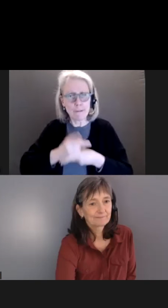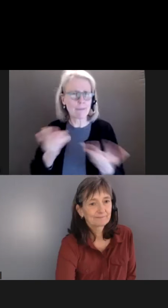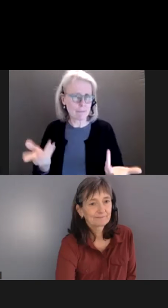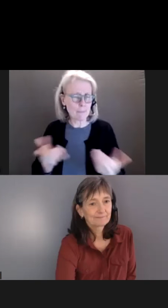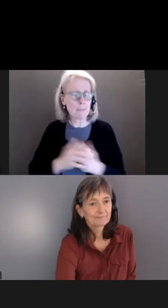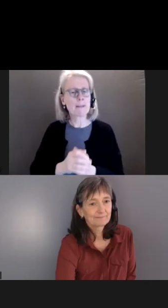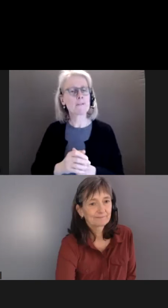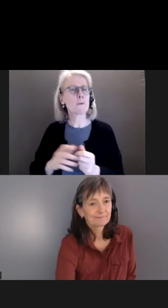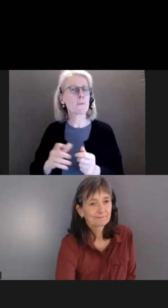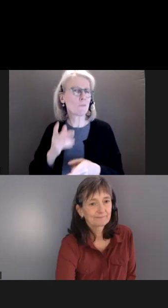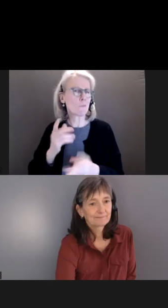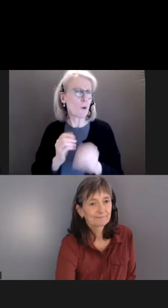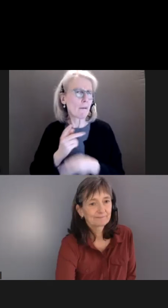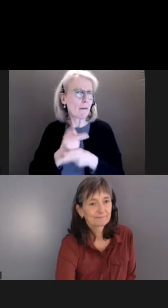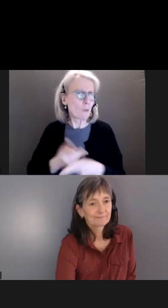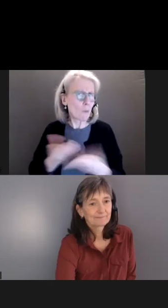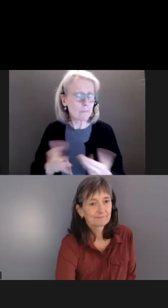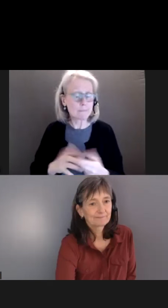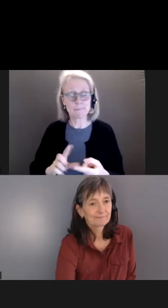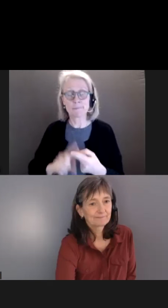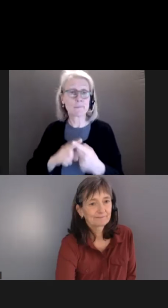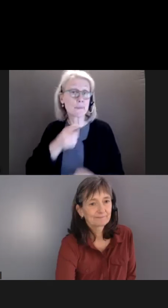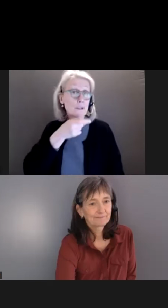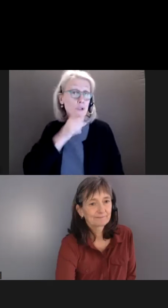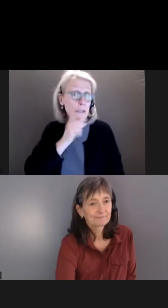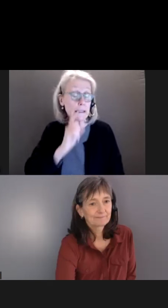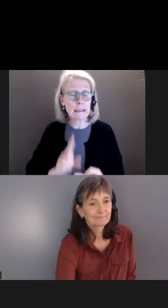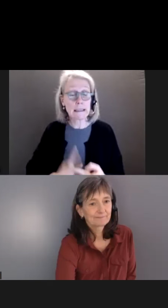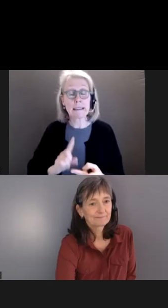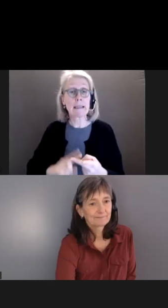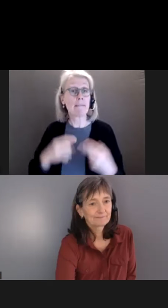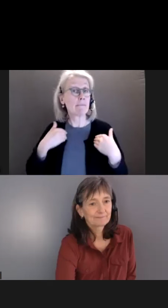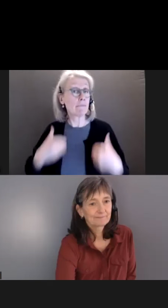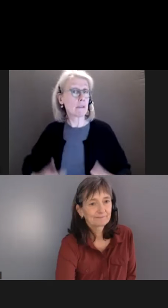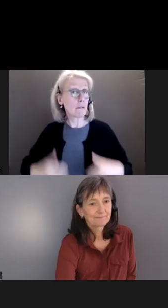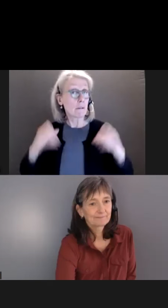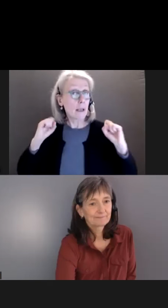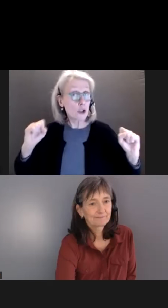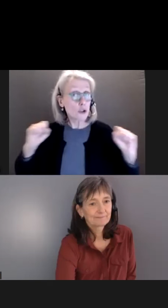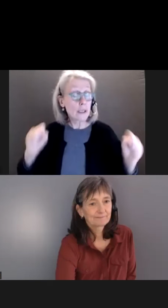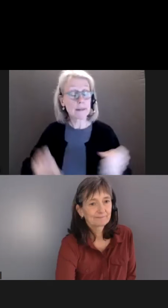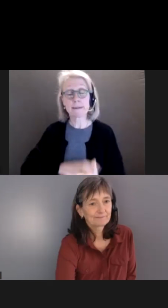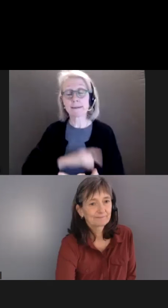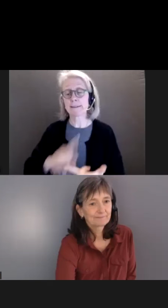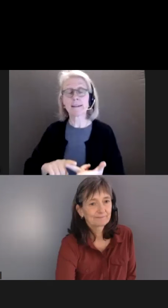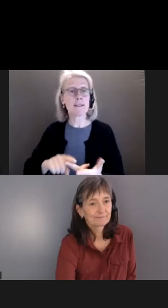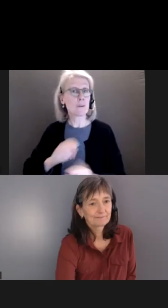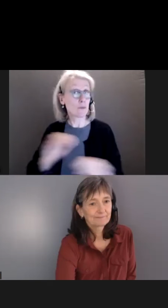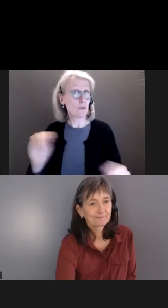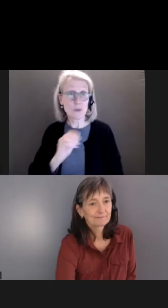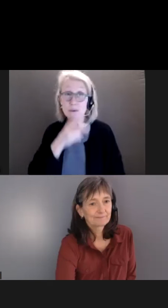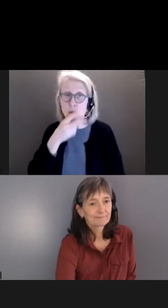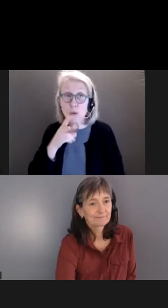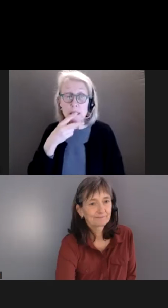changes include things like moderating alcohol consumption, getting appropriate physical exercise, and not smoking, while important